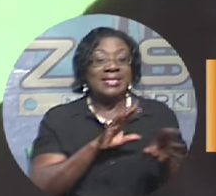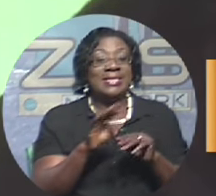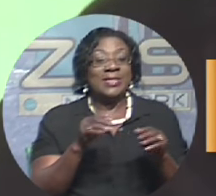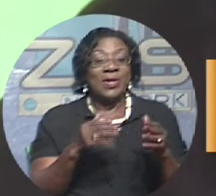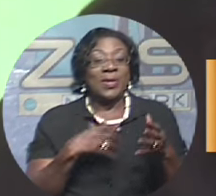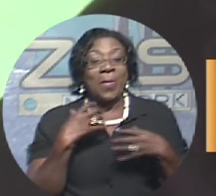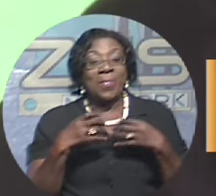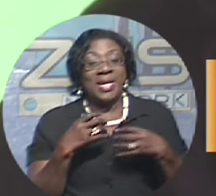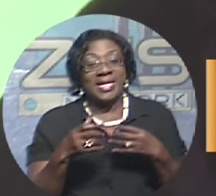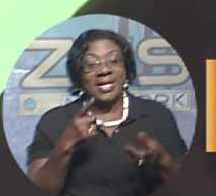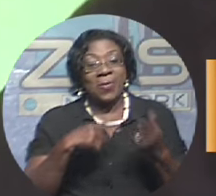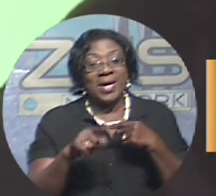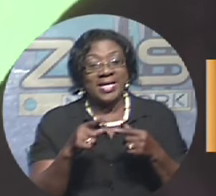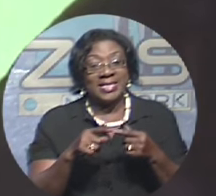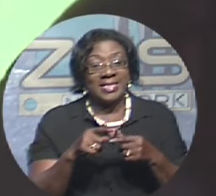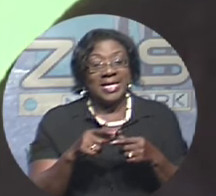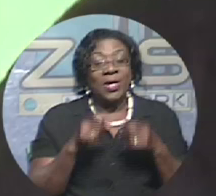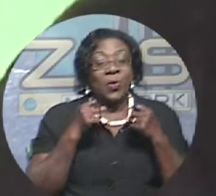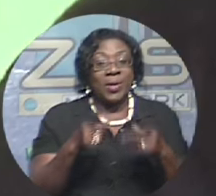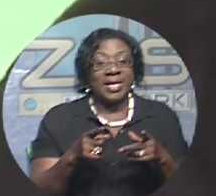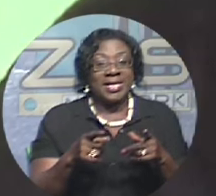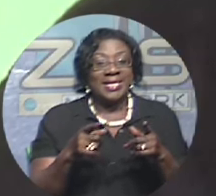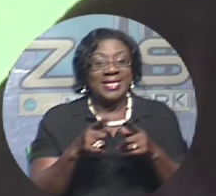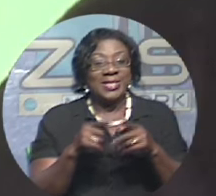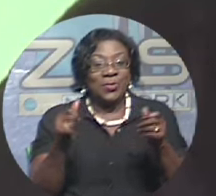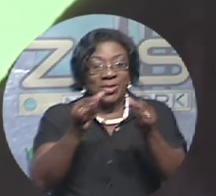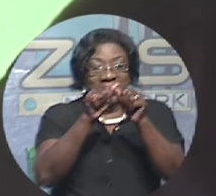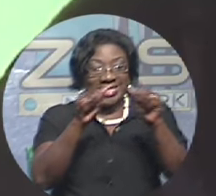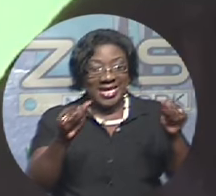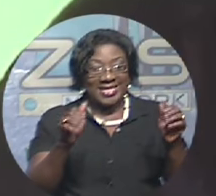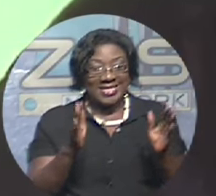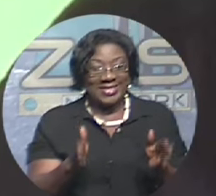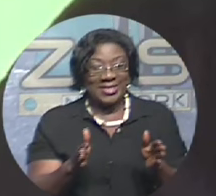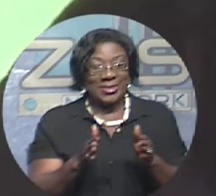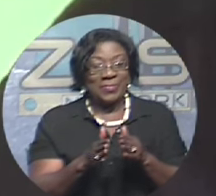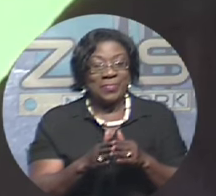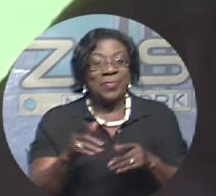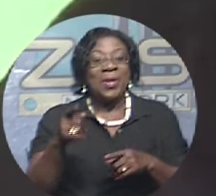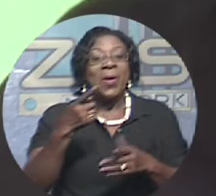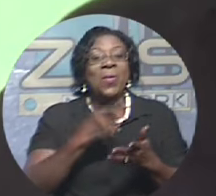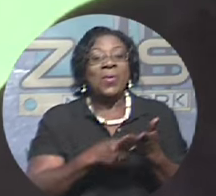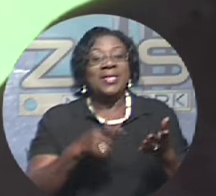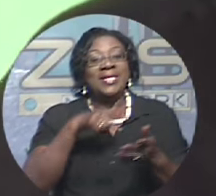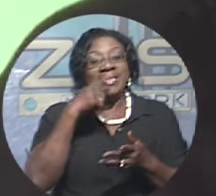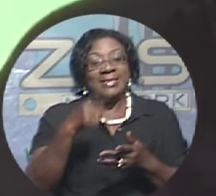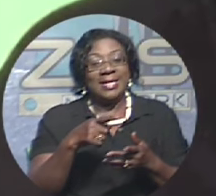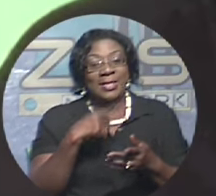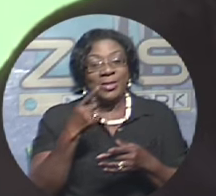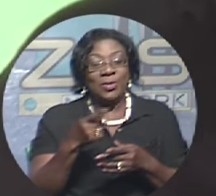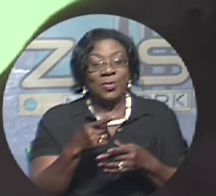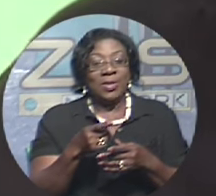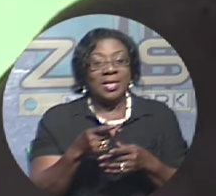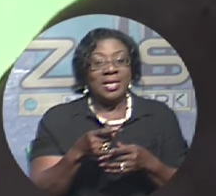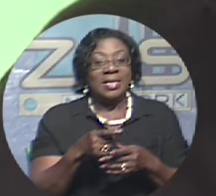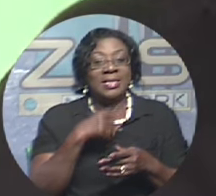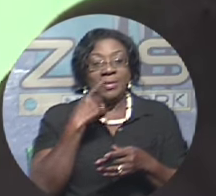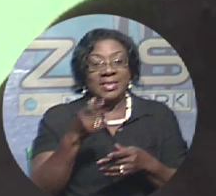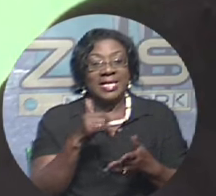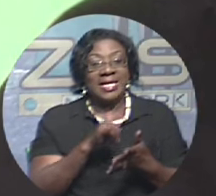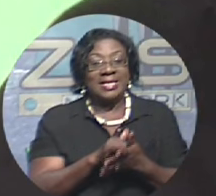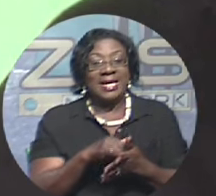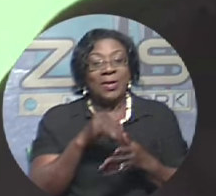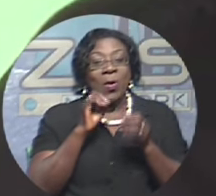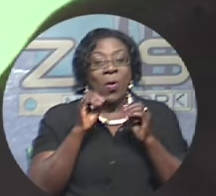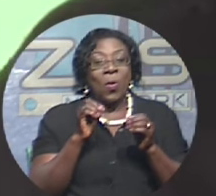granted. They went immediately to the shelter. What were they saying to you when you visited them at their home? What were they saying? Actually, they were saying that, oh